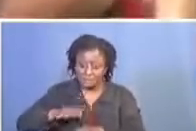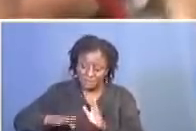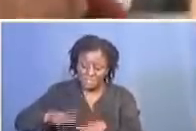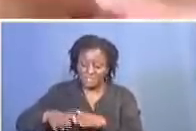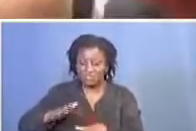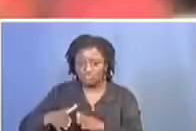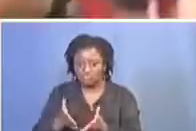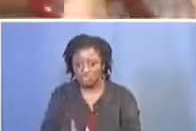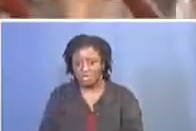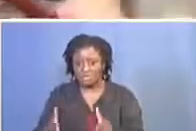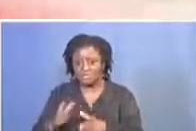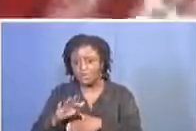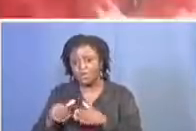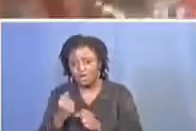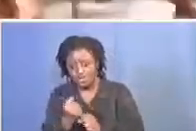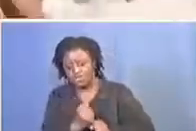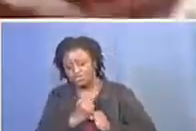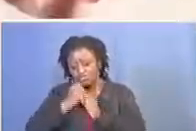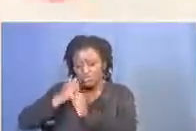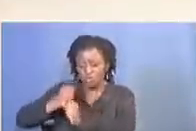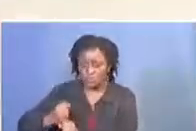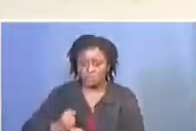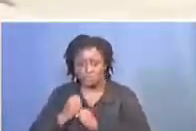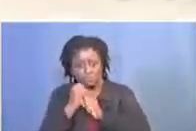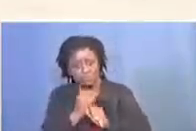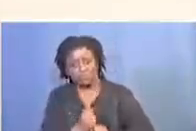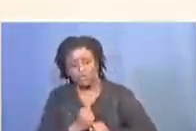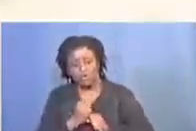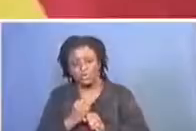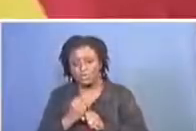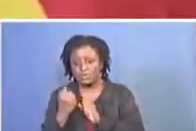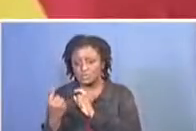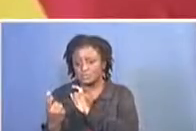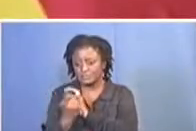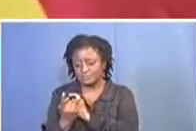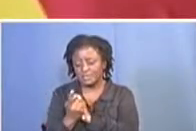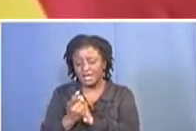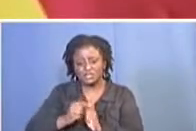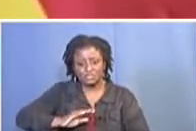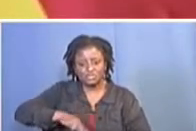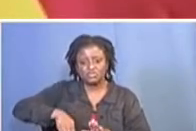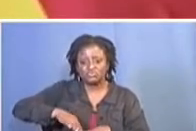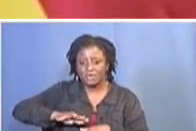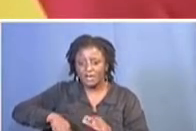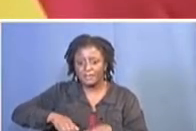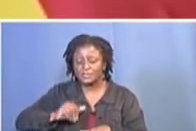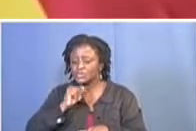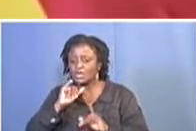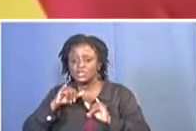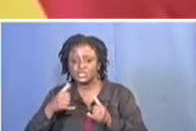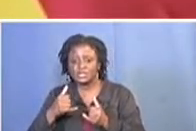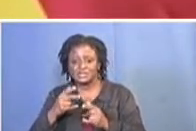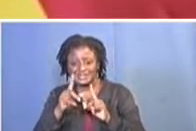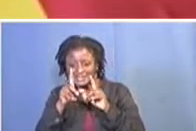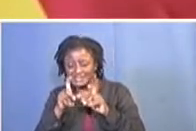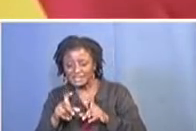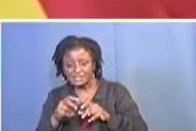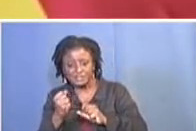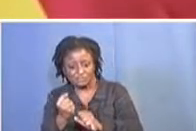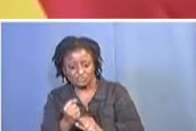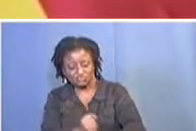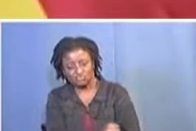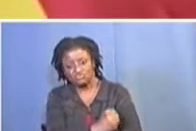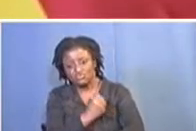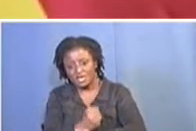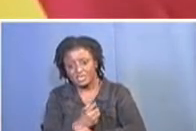the rowers will row exactly according to the drum. So it's not just a test of strength of the rowers, but